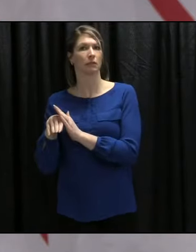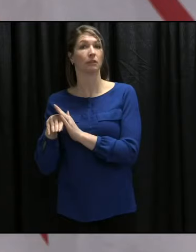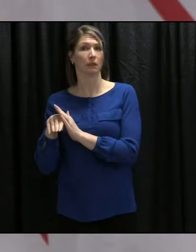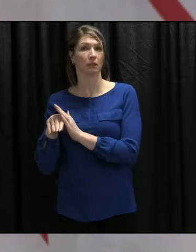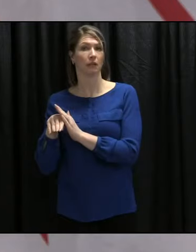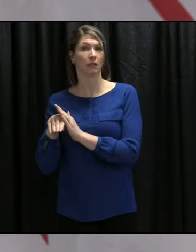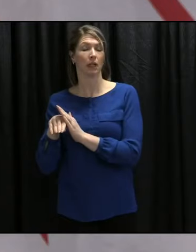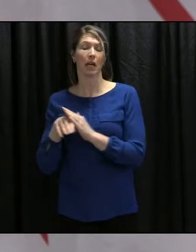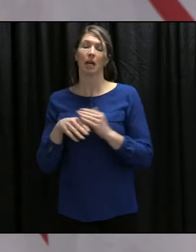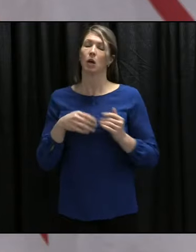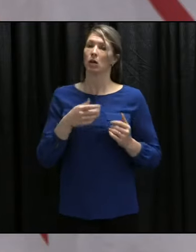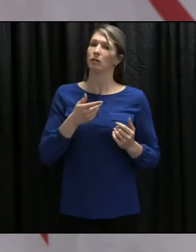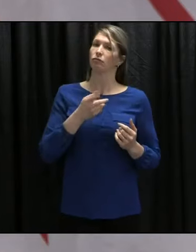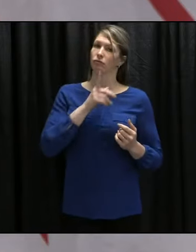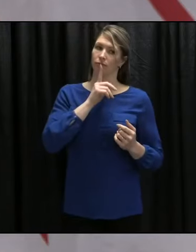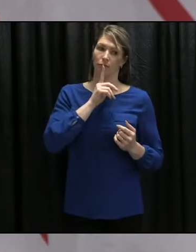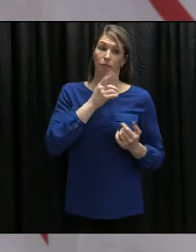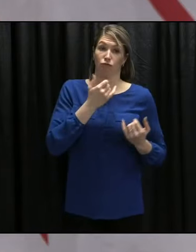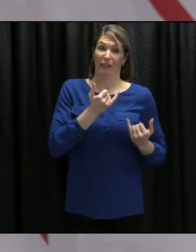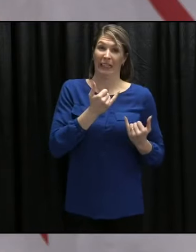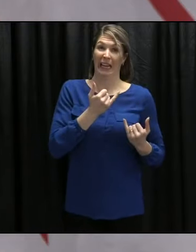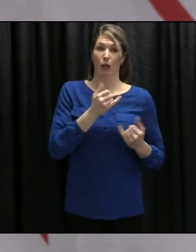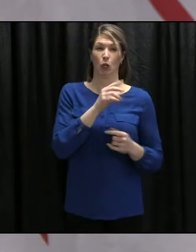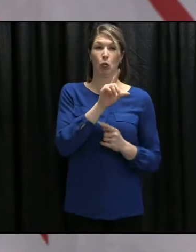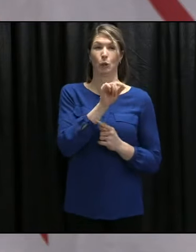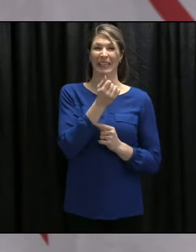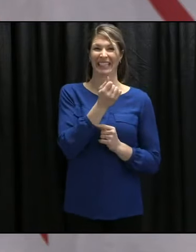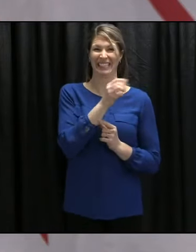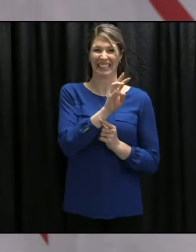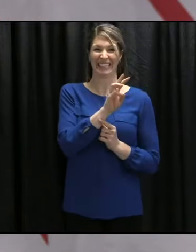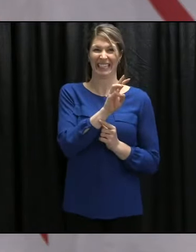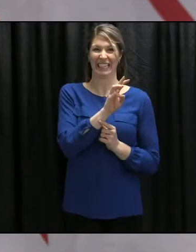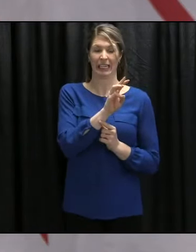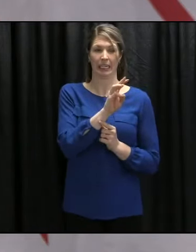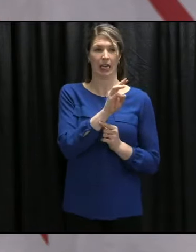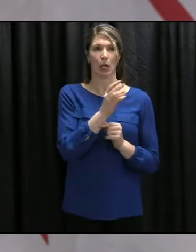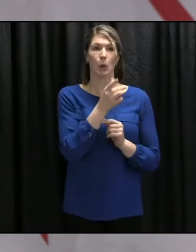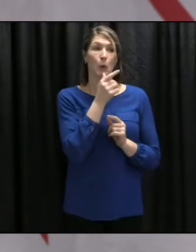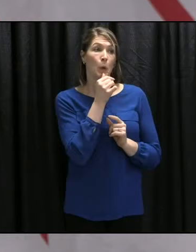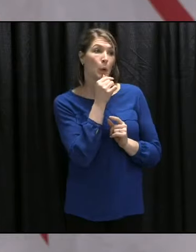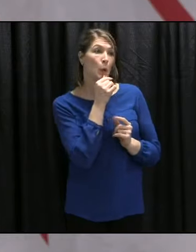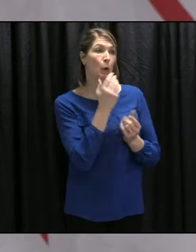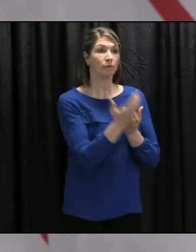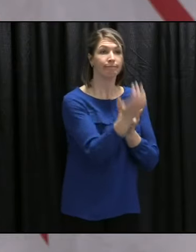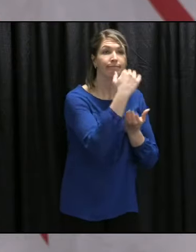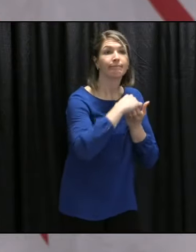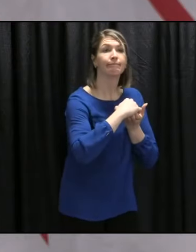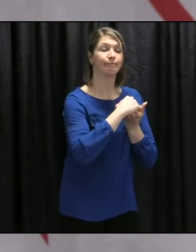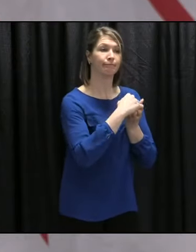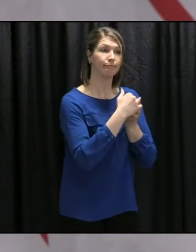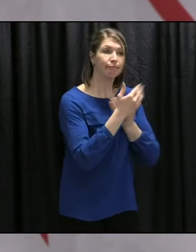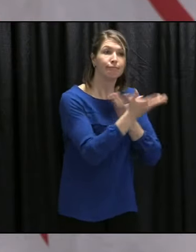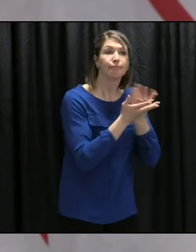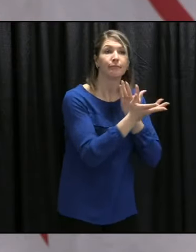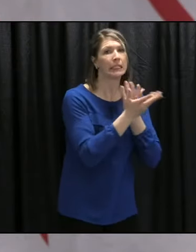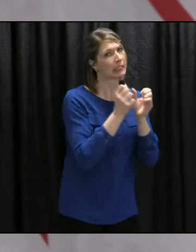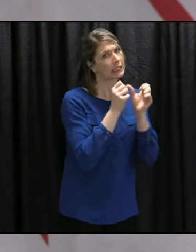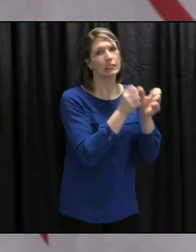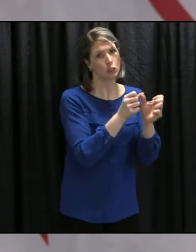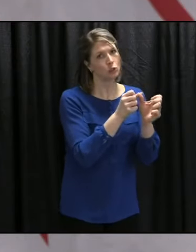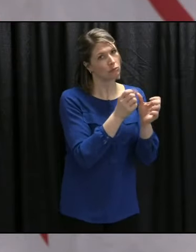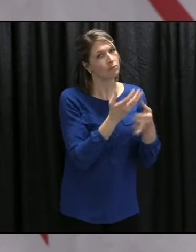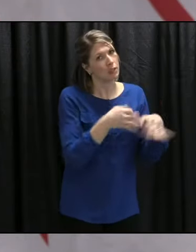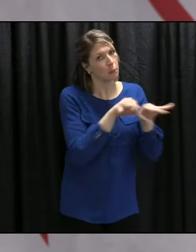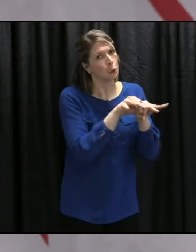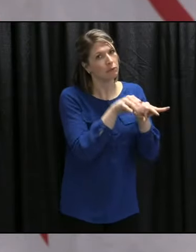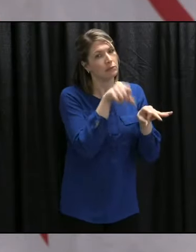with the partners that we developed in 2016 and working through those plans. So yes, of course, as we look at the future of the economy in Newfoundland